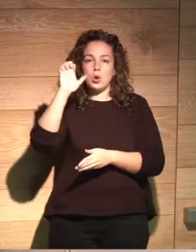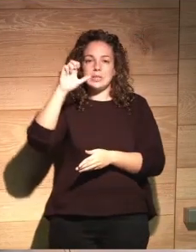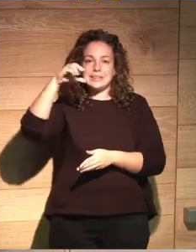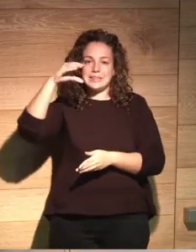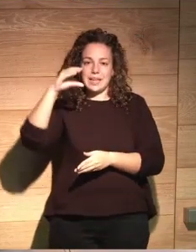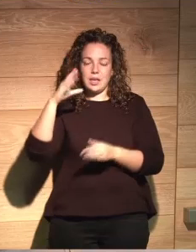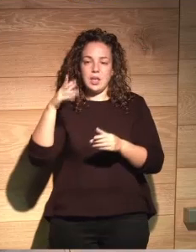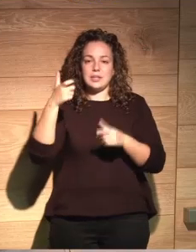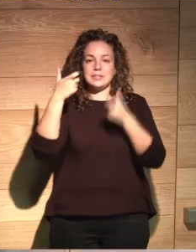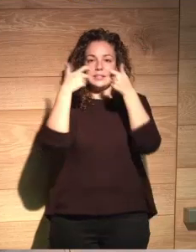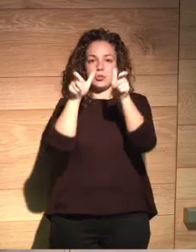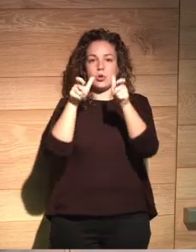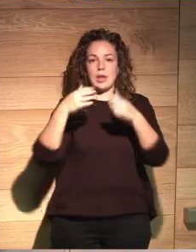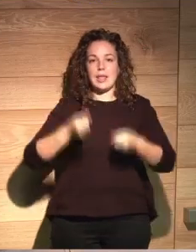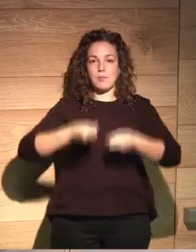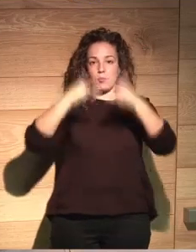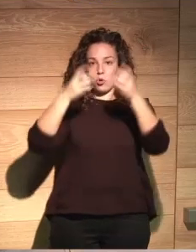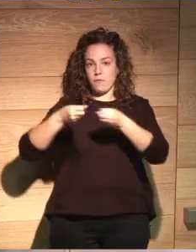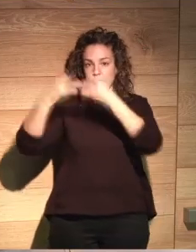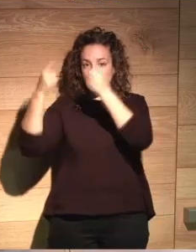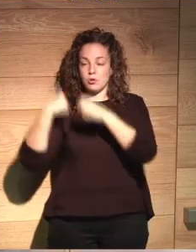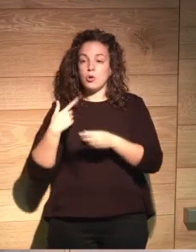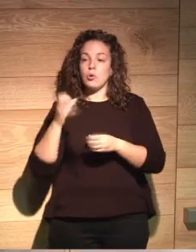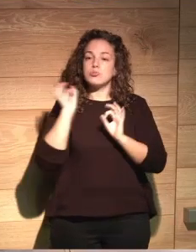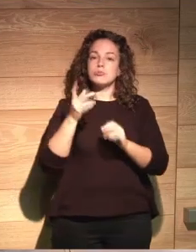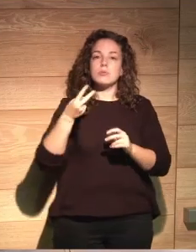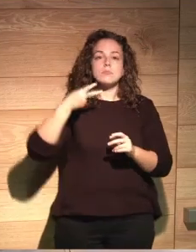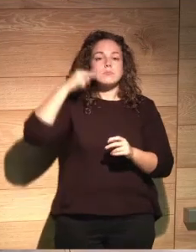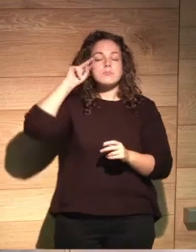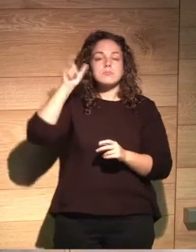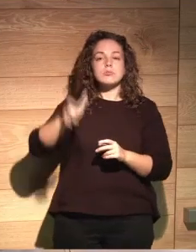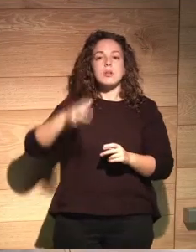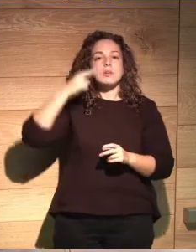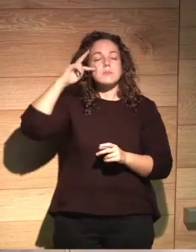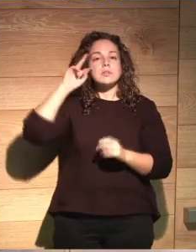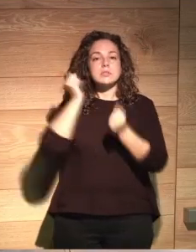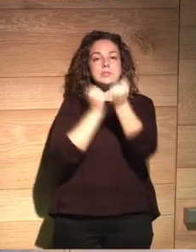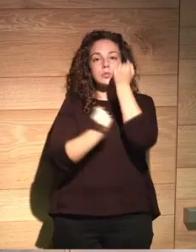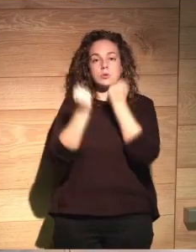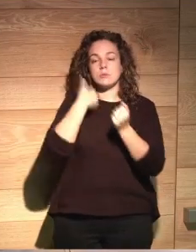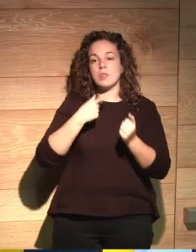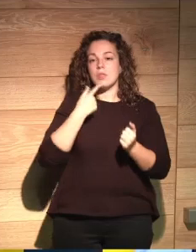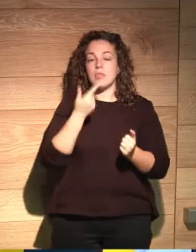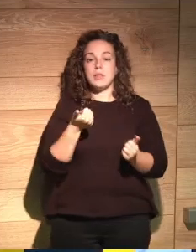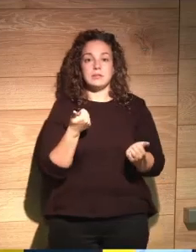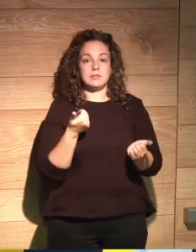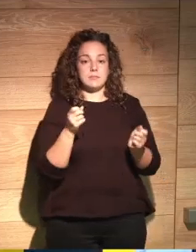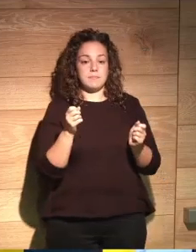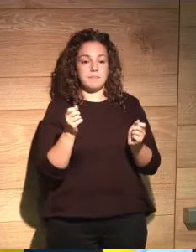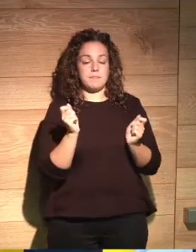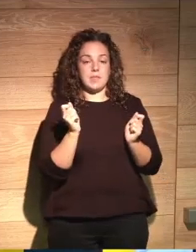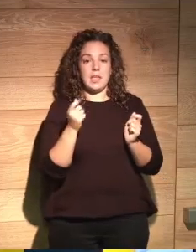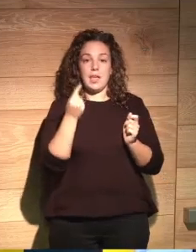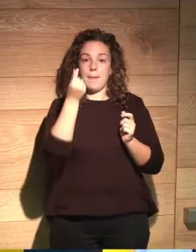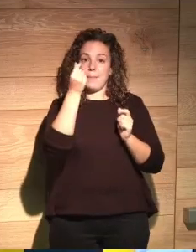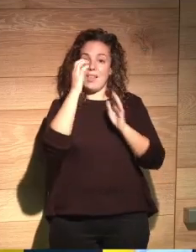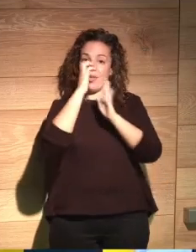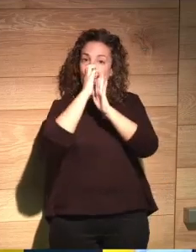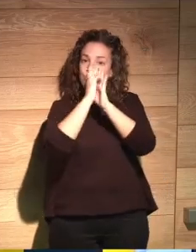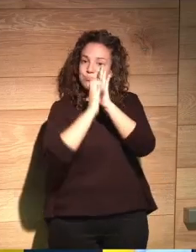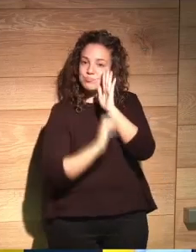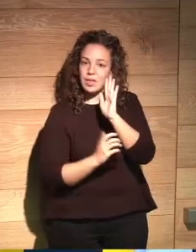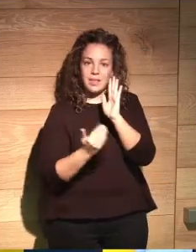precisely projects, so applied to real estate. And I was talking to some economists on